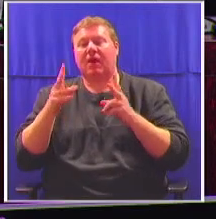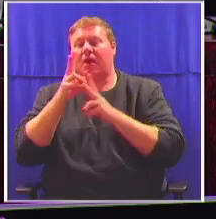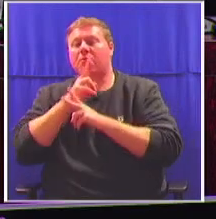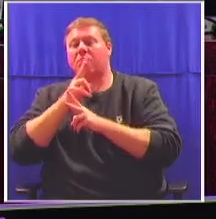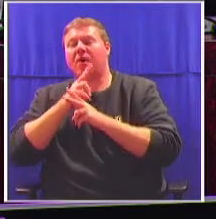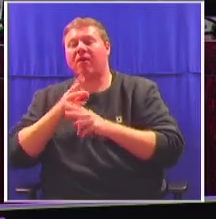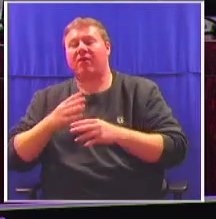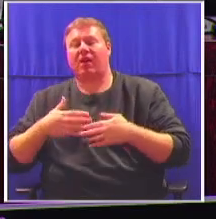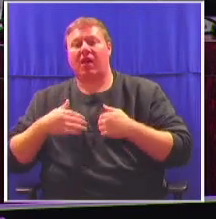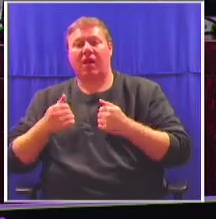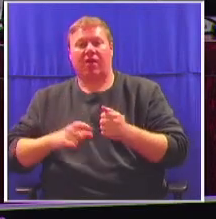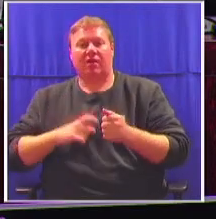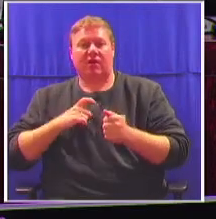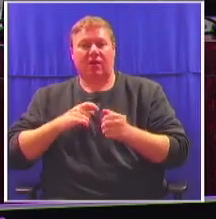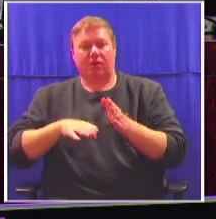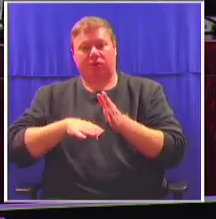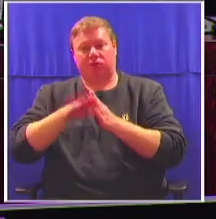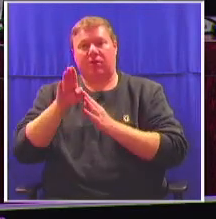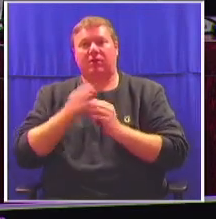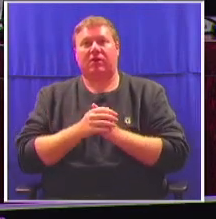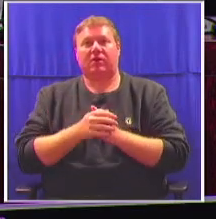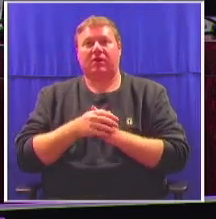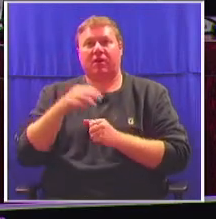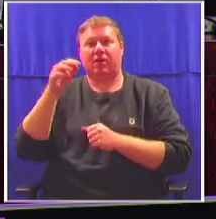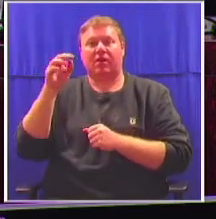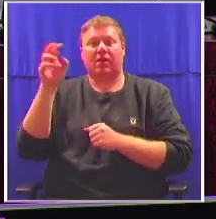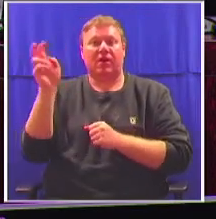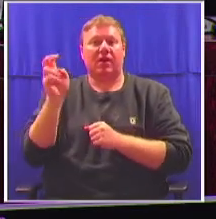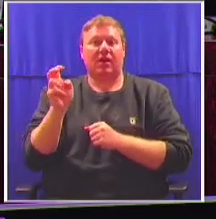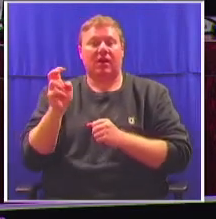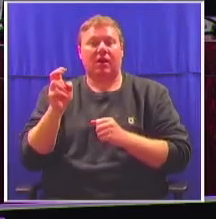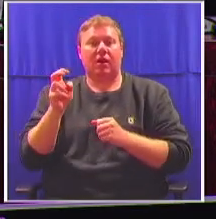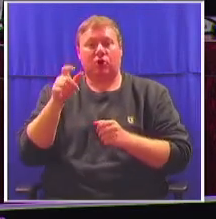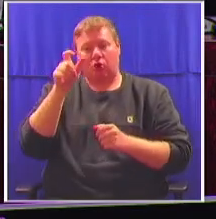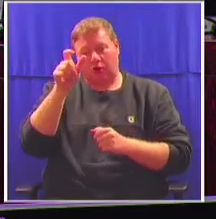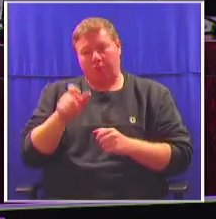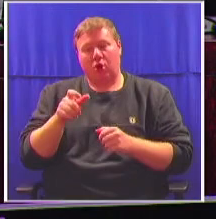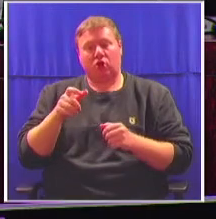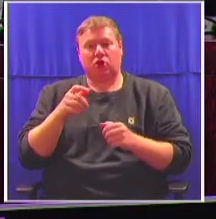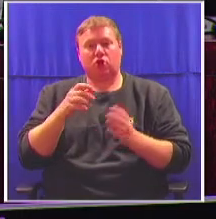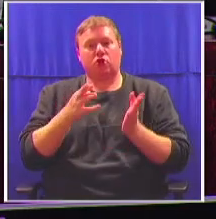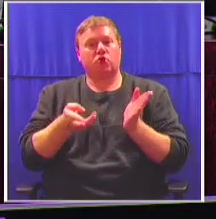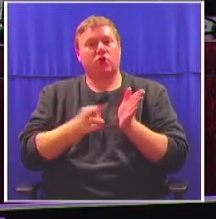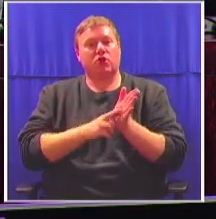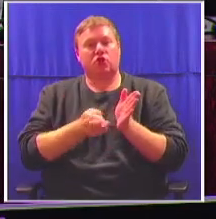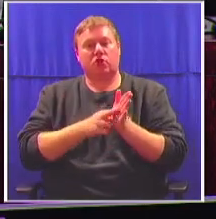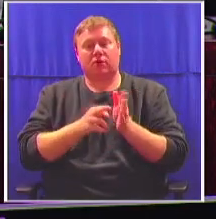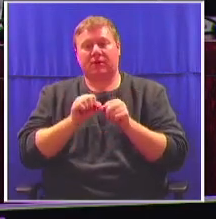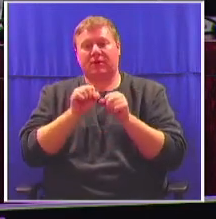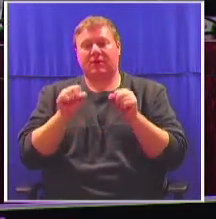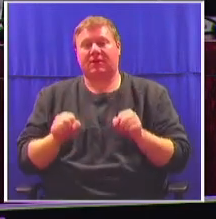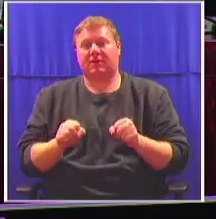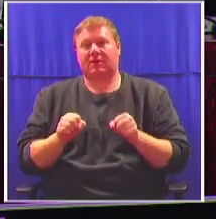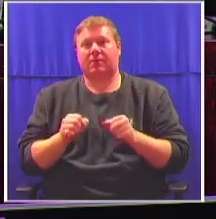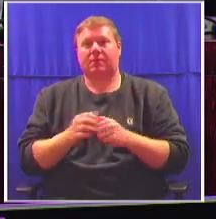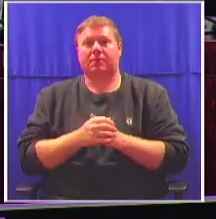care and the rollout of the electronic patient registration system across public health